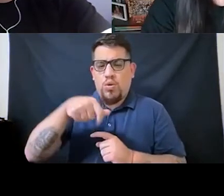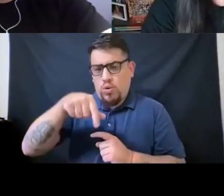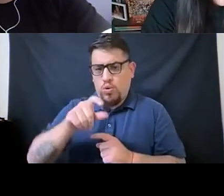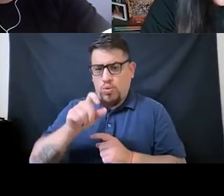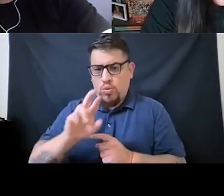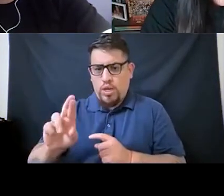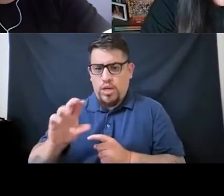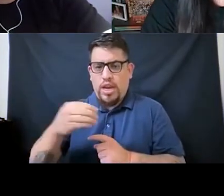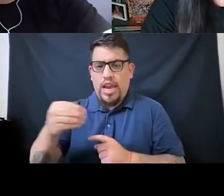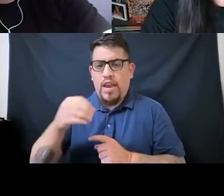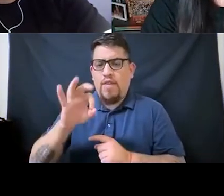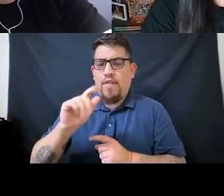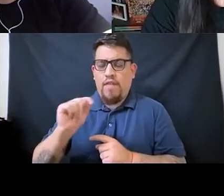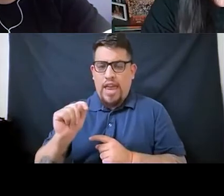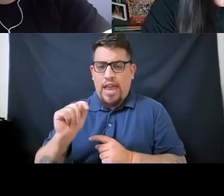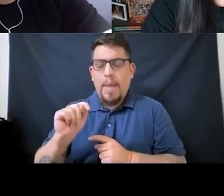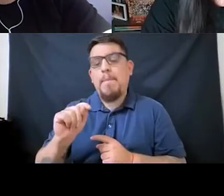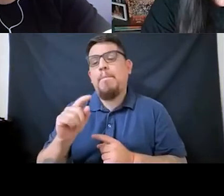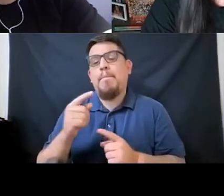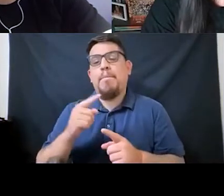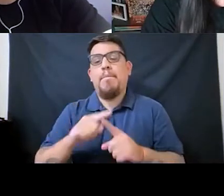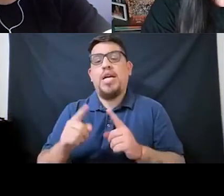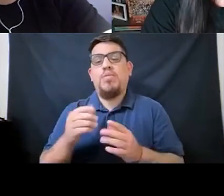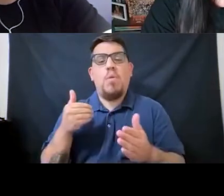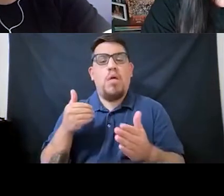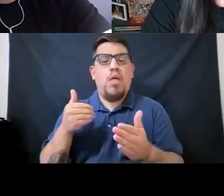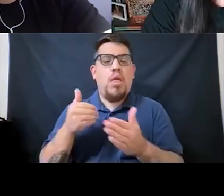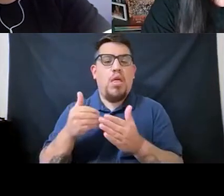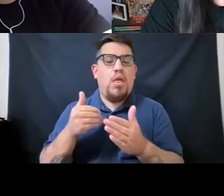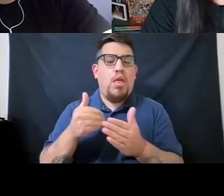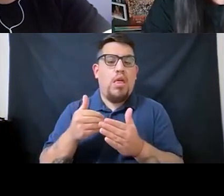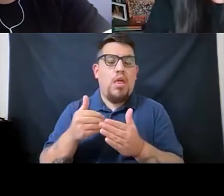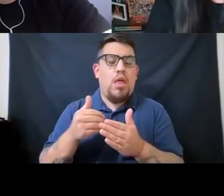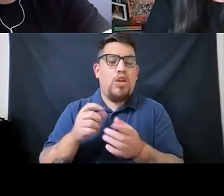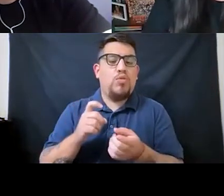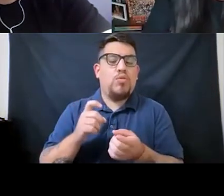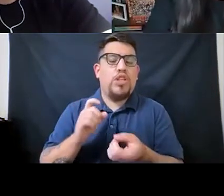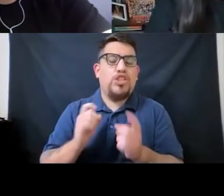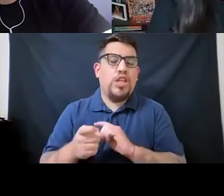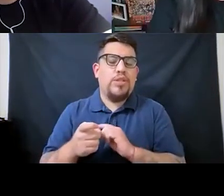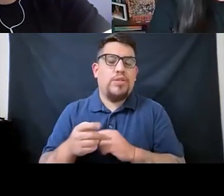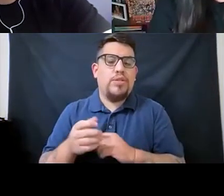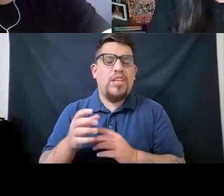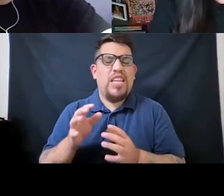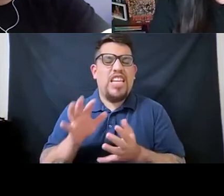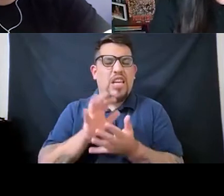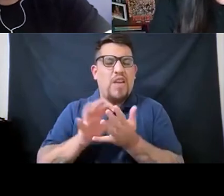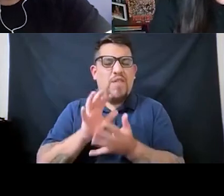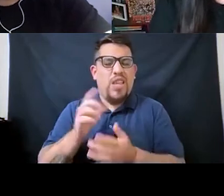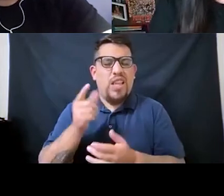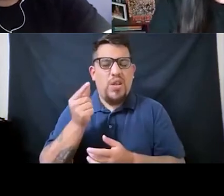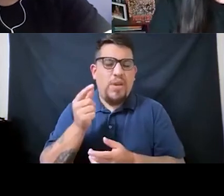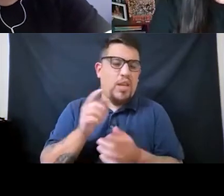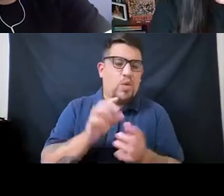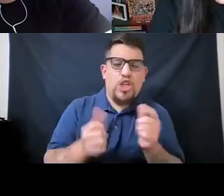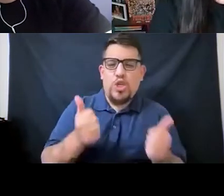the Fat and Queer one, but then when we're getting closer to the book coming out, it's like, that's going to be confusing. Like, is it Fat and Queer? Is it Queer and